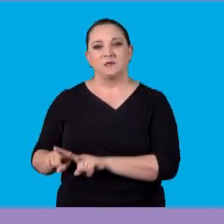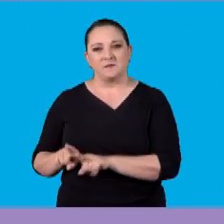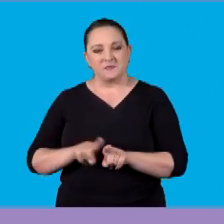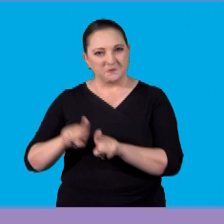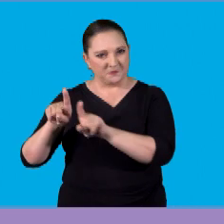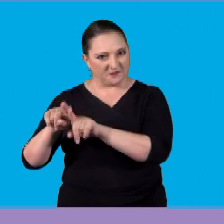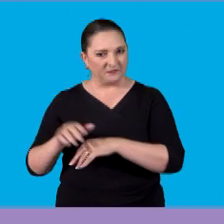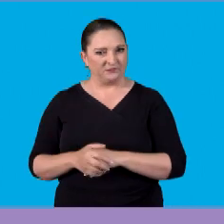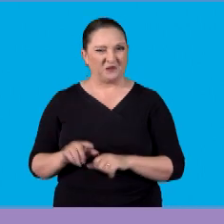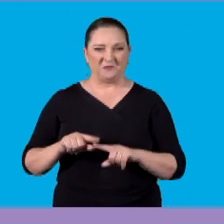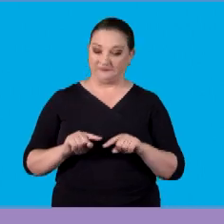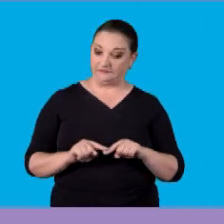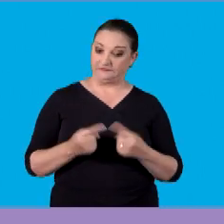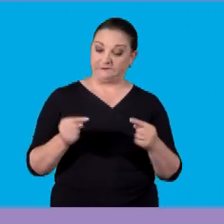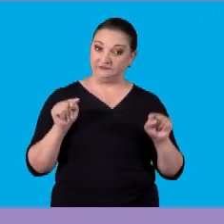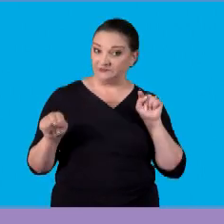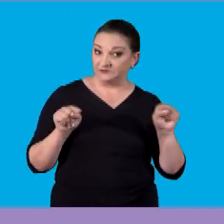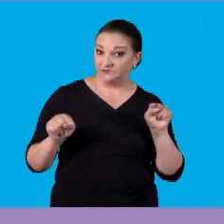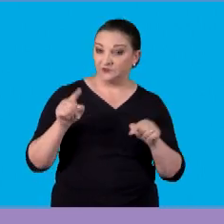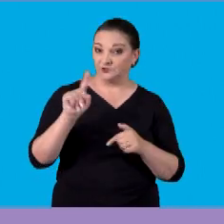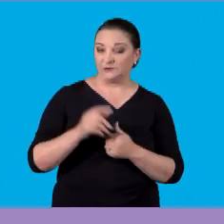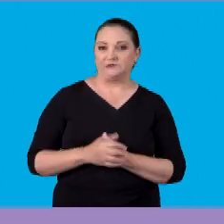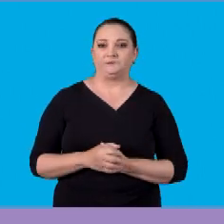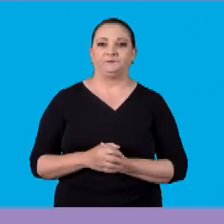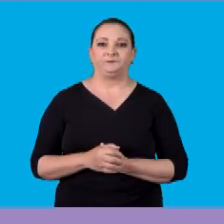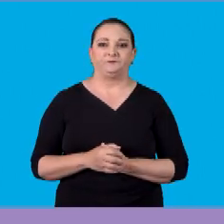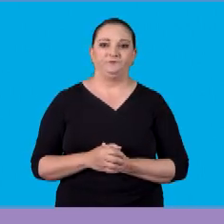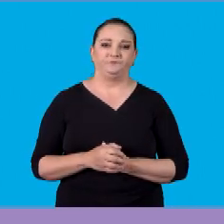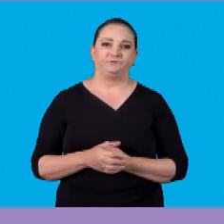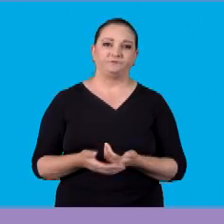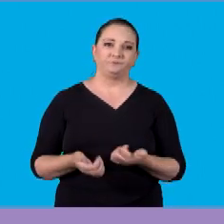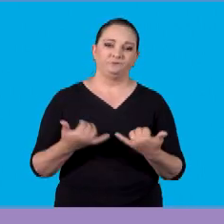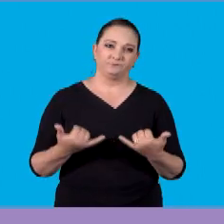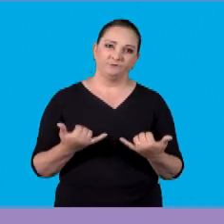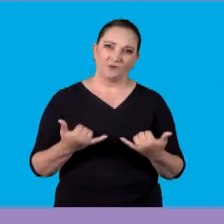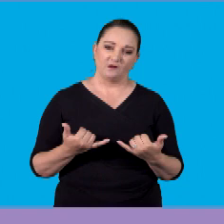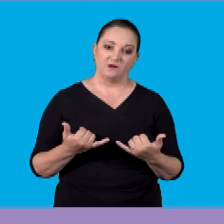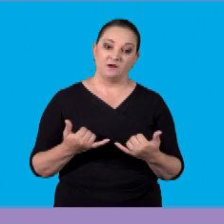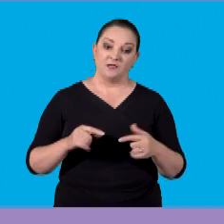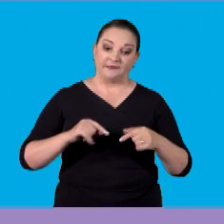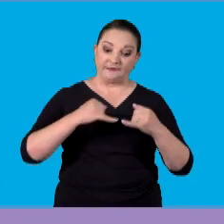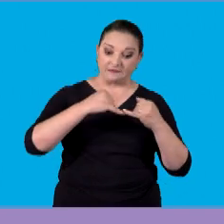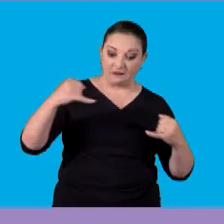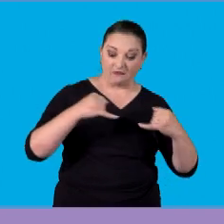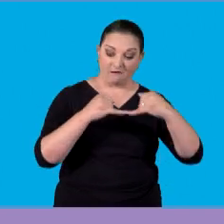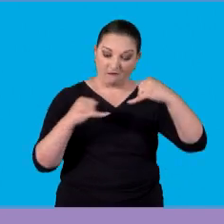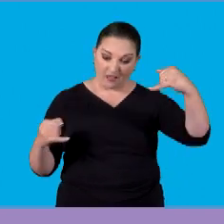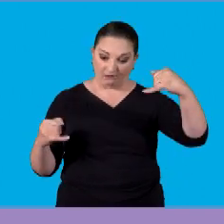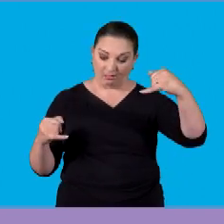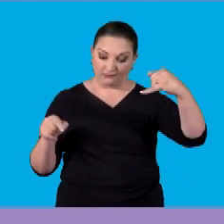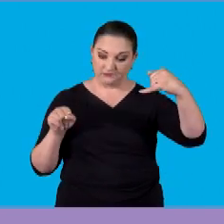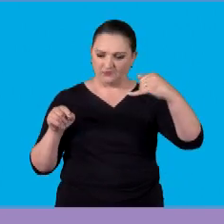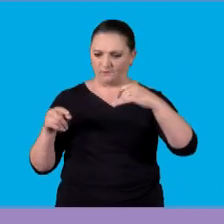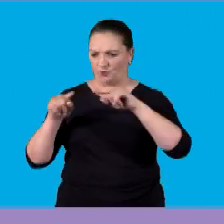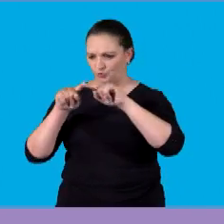is different about the diagonals of a rhombus as compared to the diagonals of a square? Well, the diagonals of a square